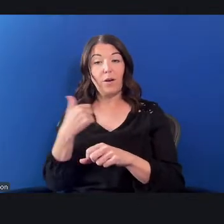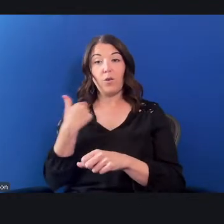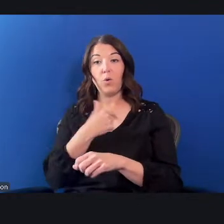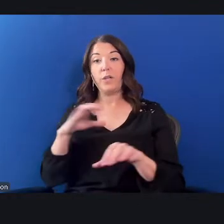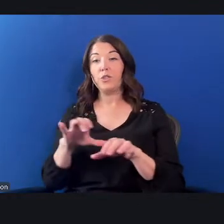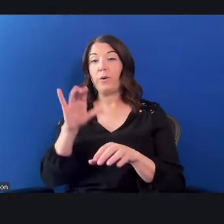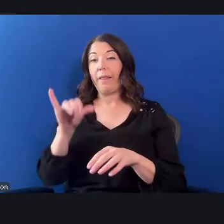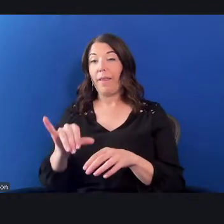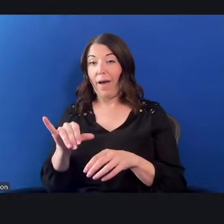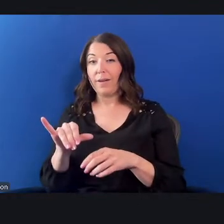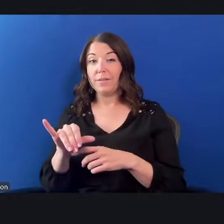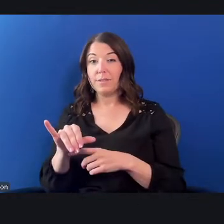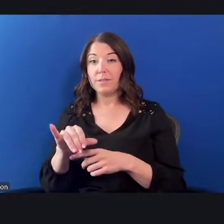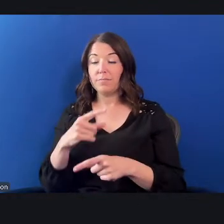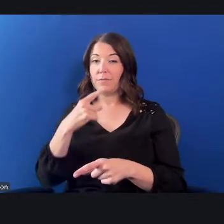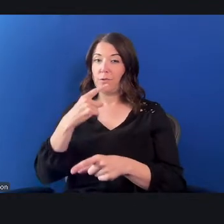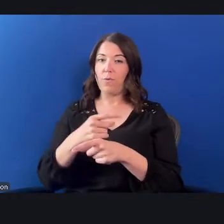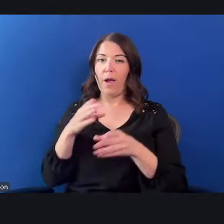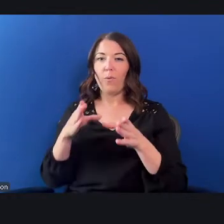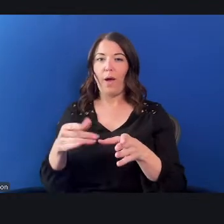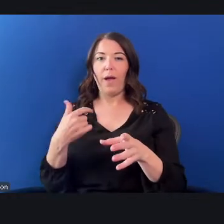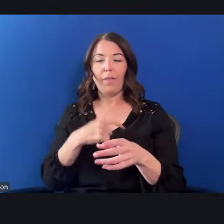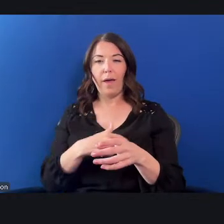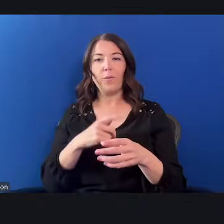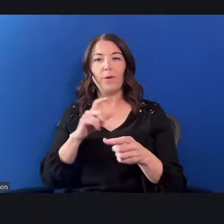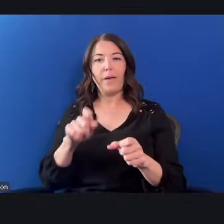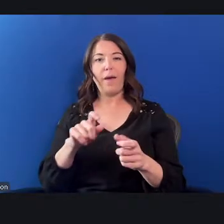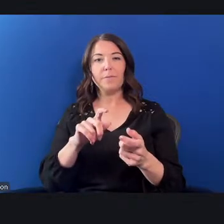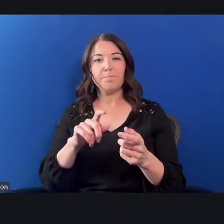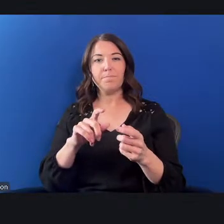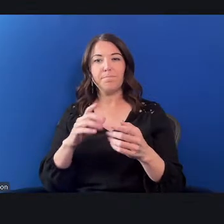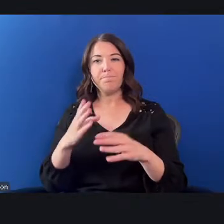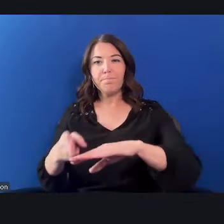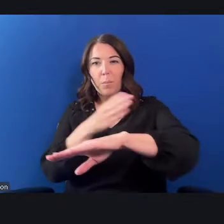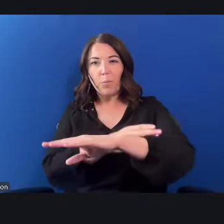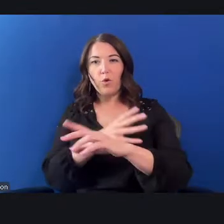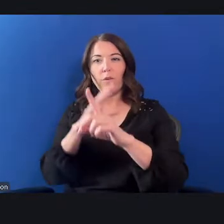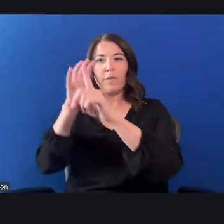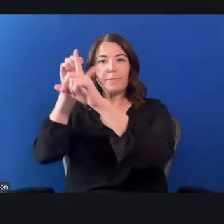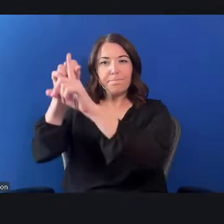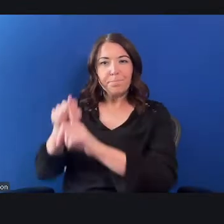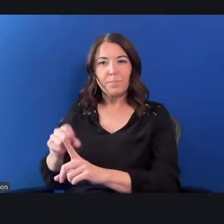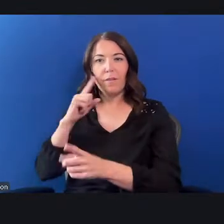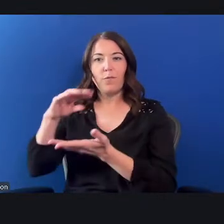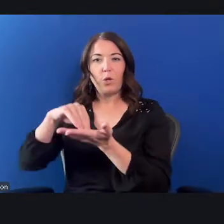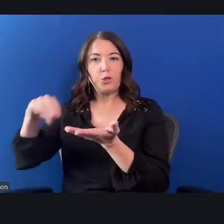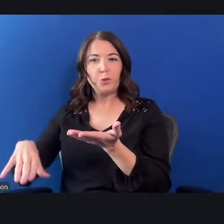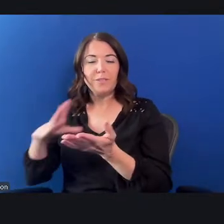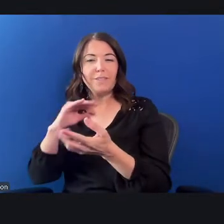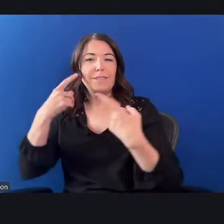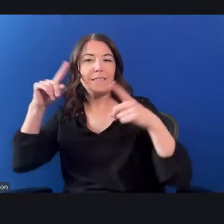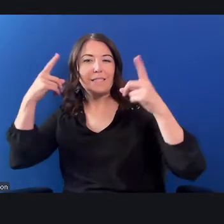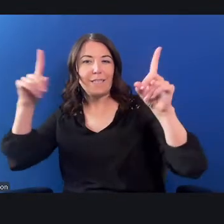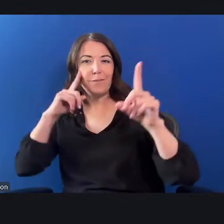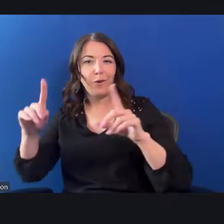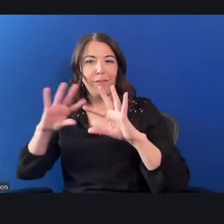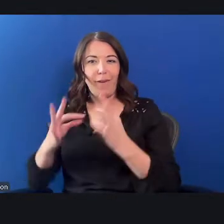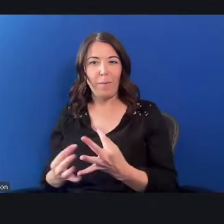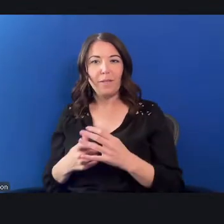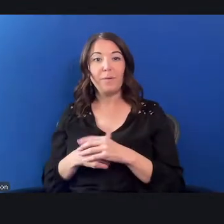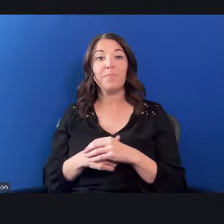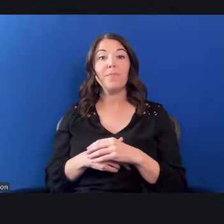bringing about changes in achievement and performance for our students and successes for their families. So